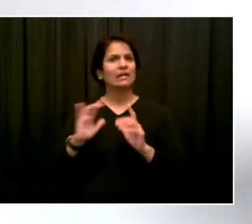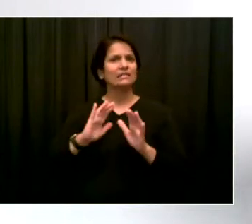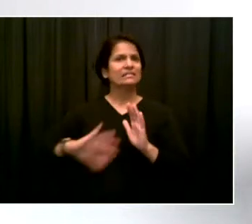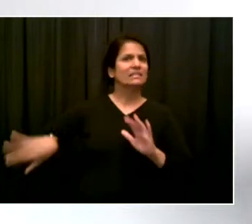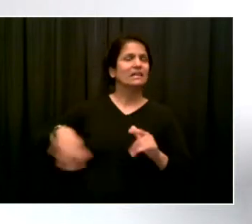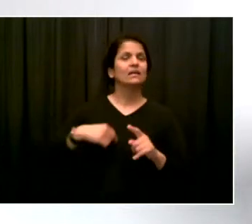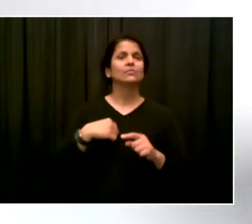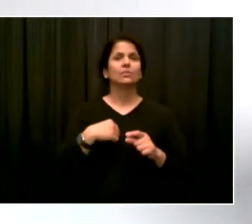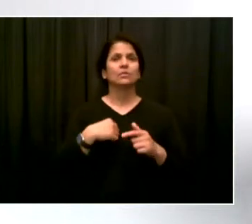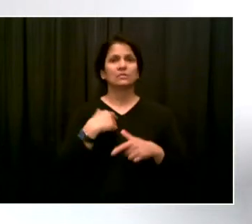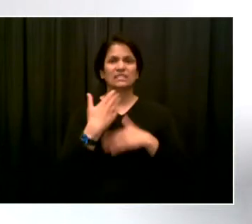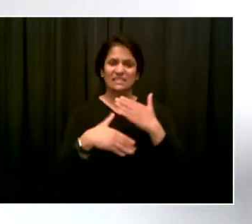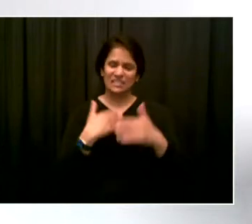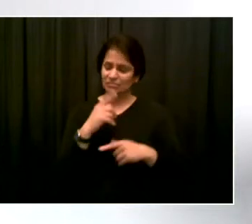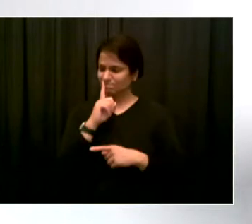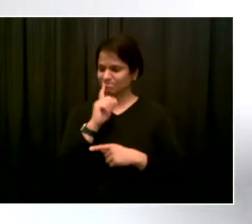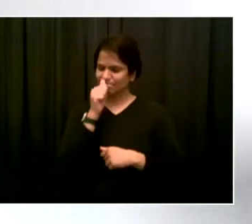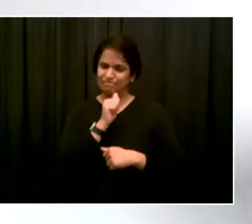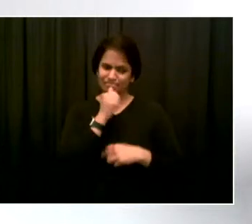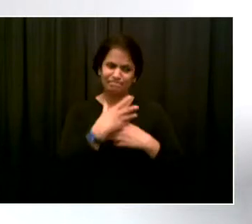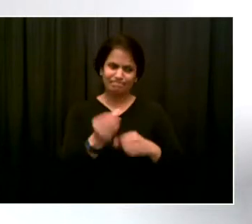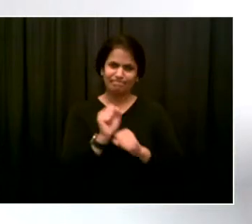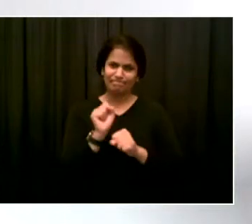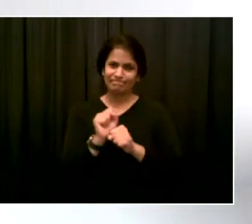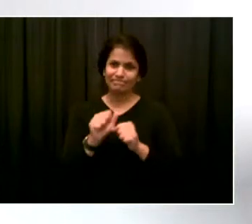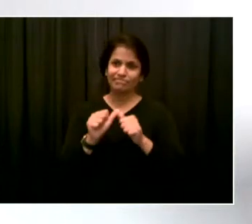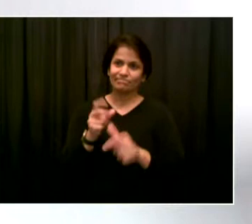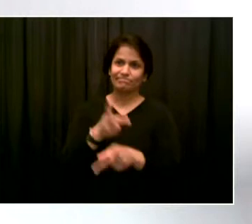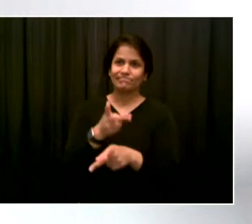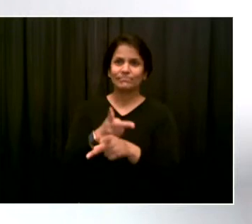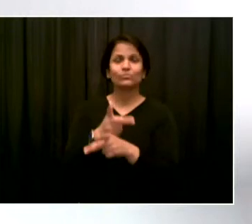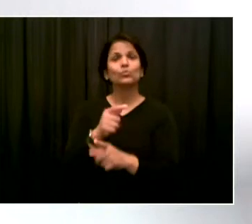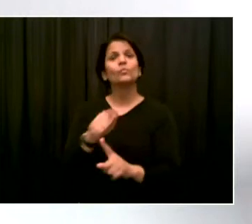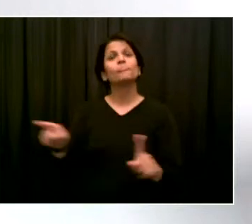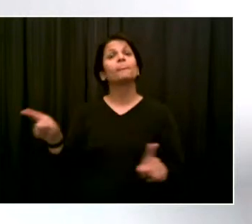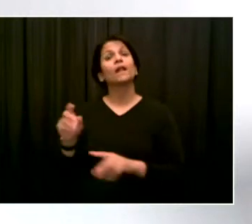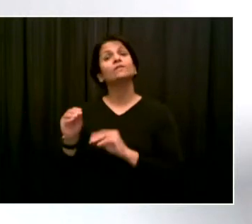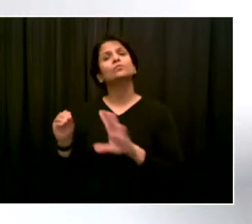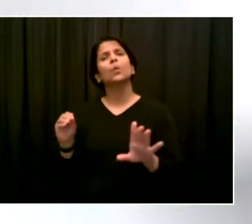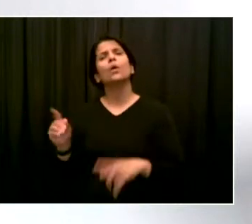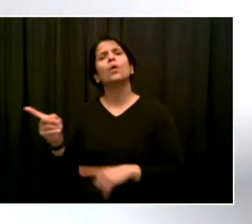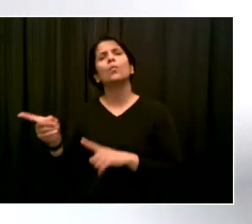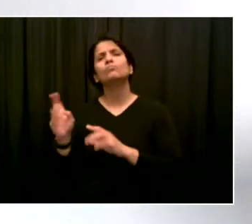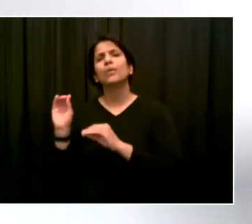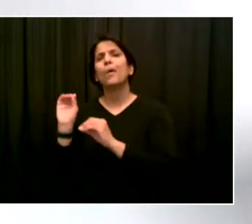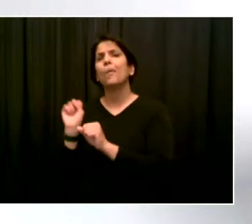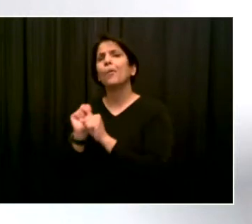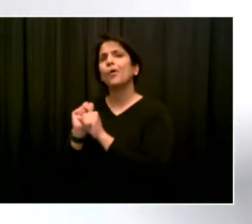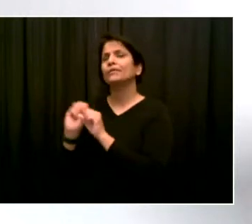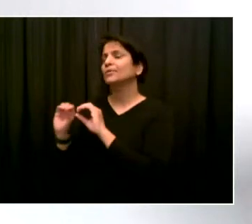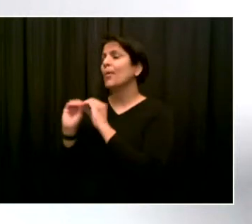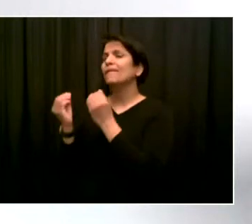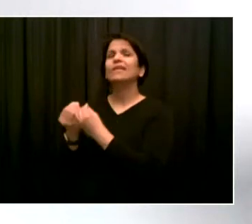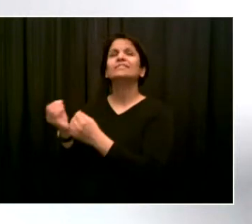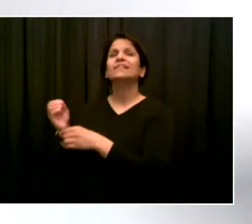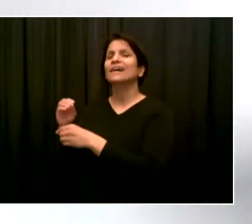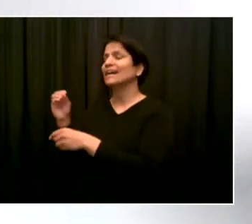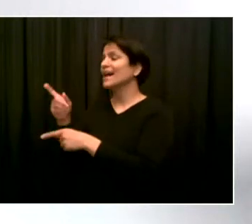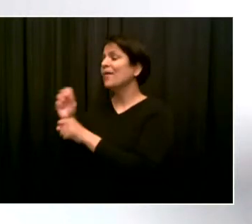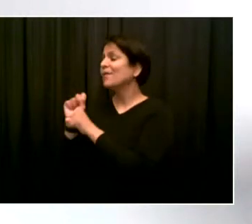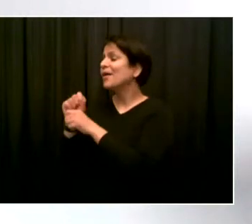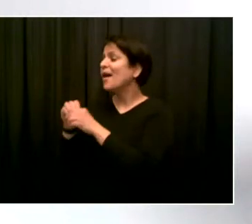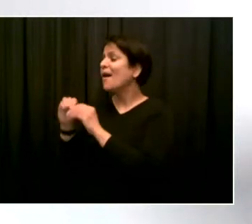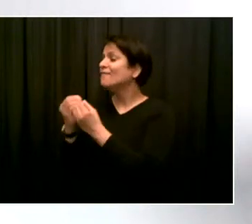they were able to stay home or protect themselves until they got vaccinated. Healthcare workers, not